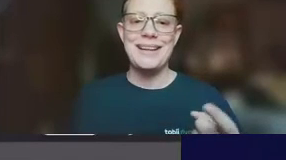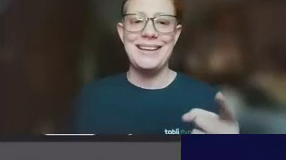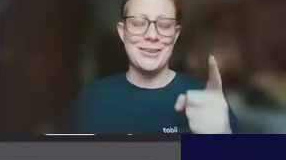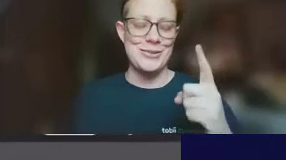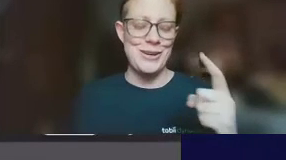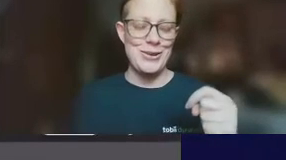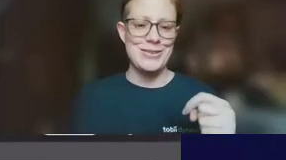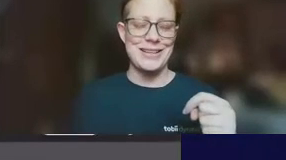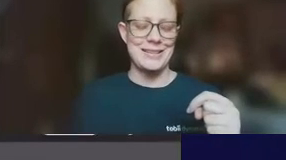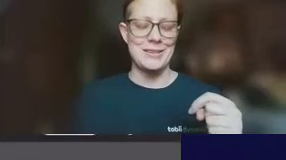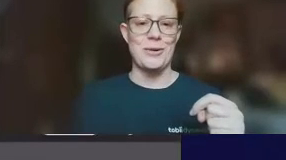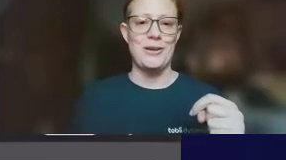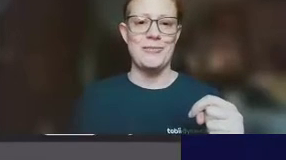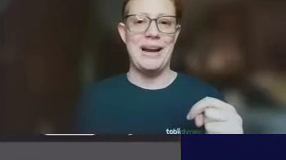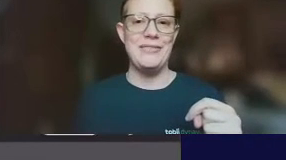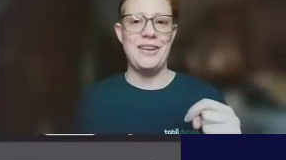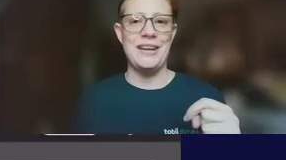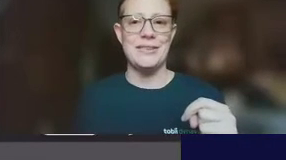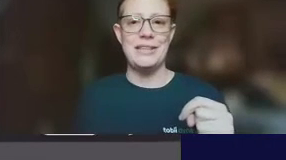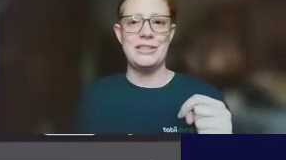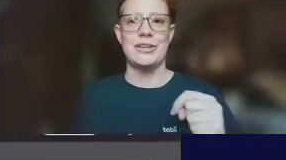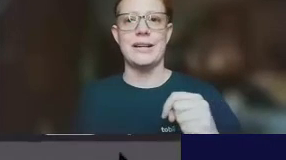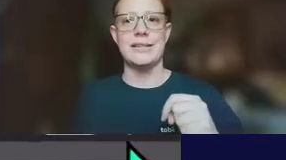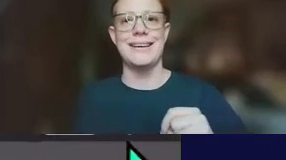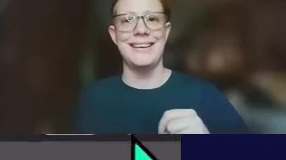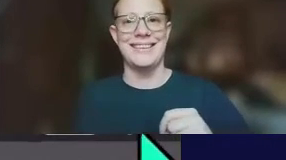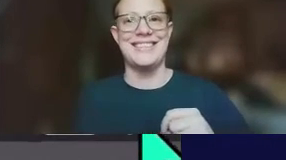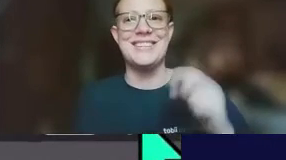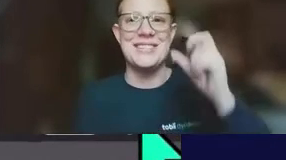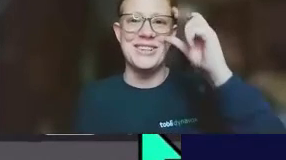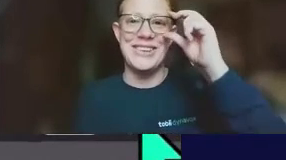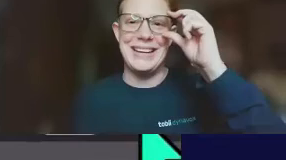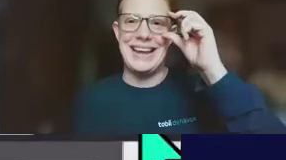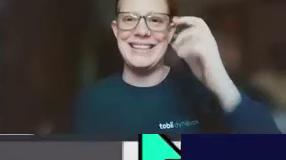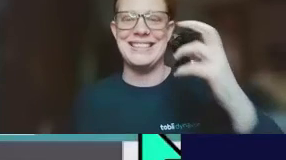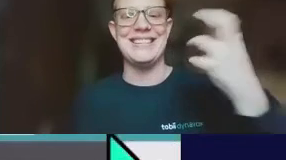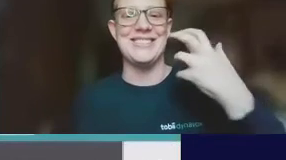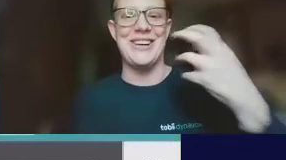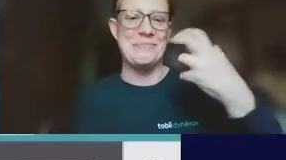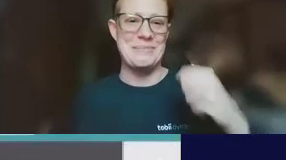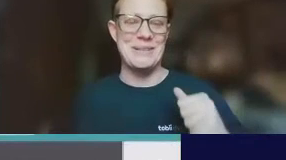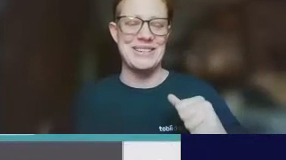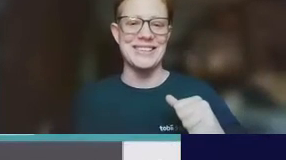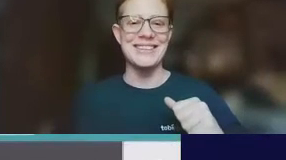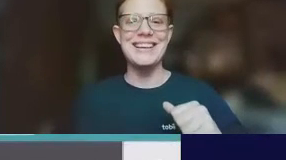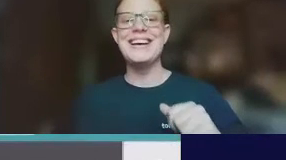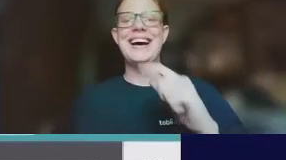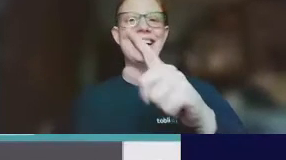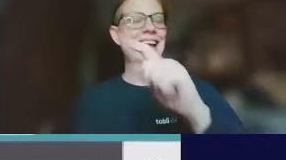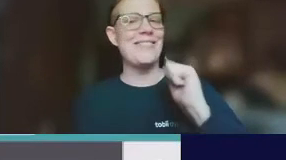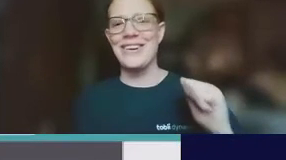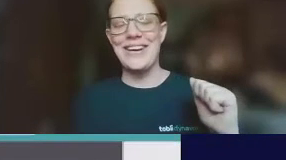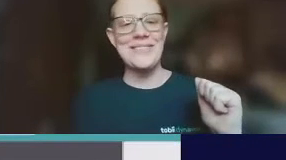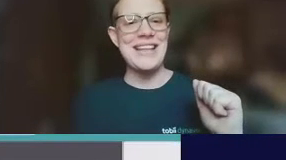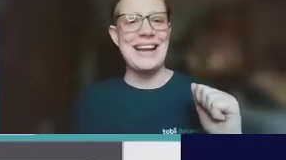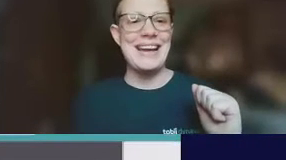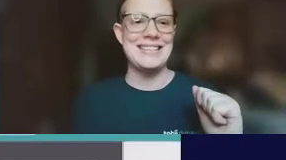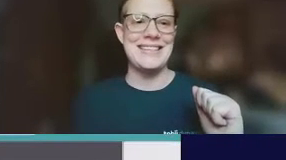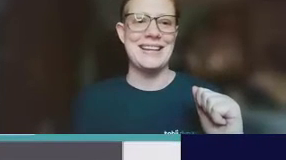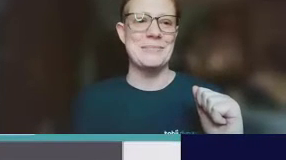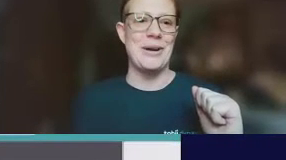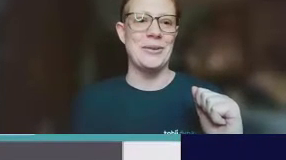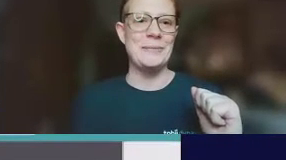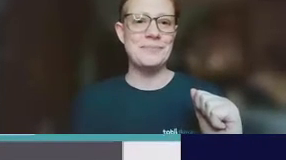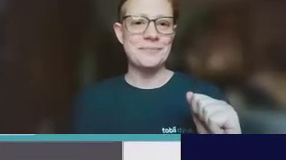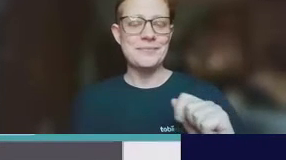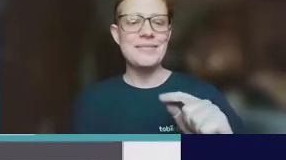is somebody here who knows that this is one of my favorite tricks to do in AAC to help people learn. Again, we're going up to that edit